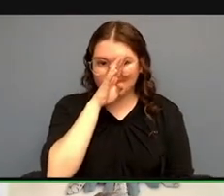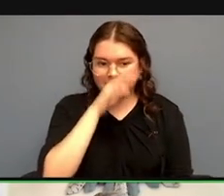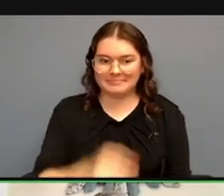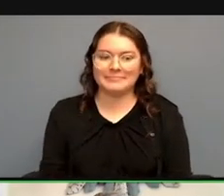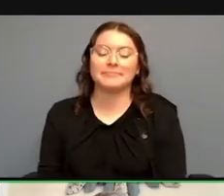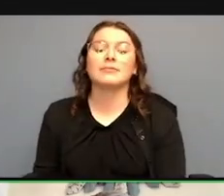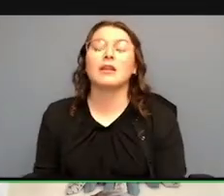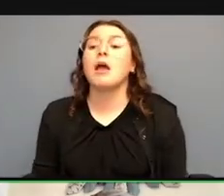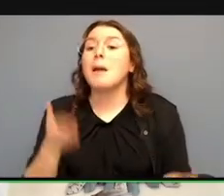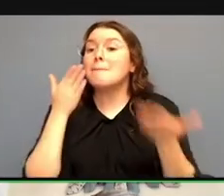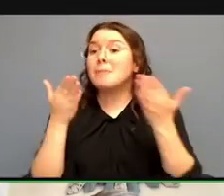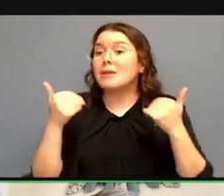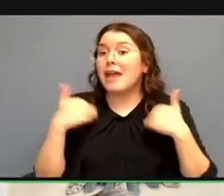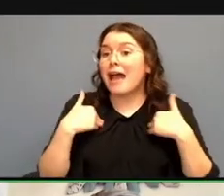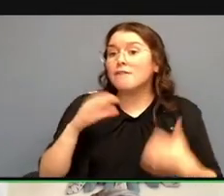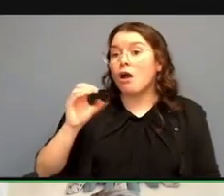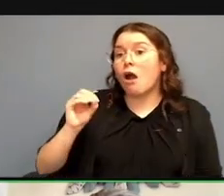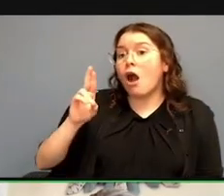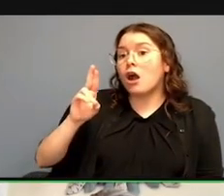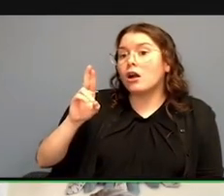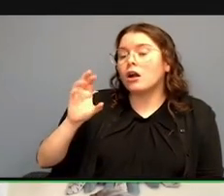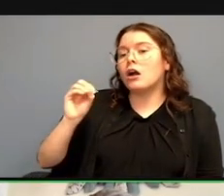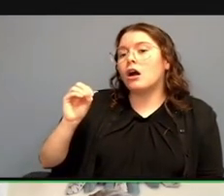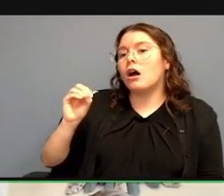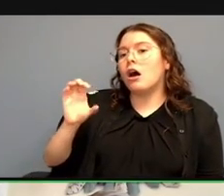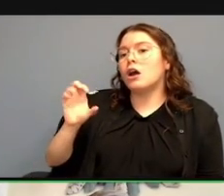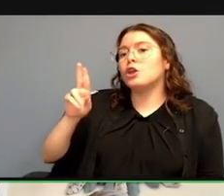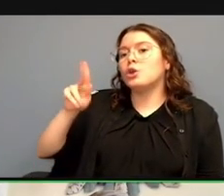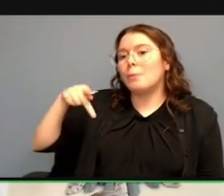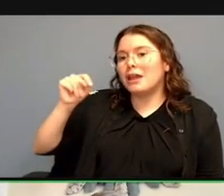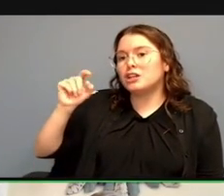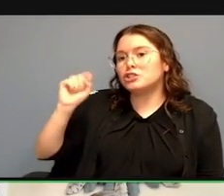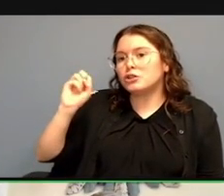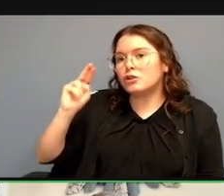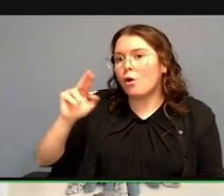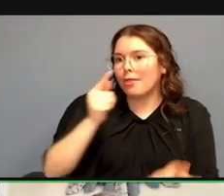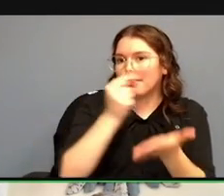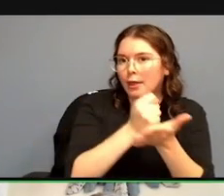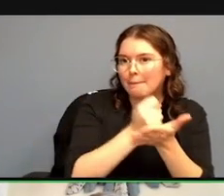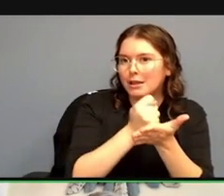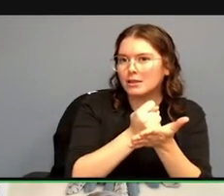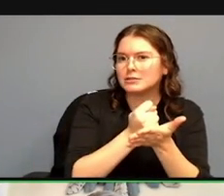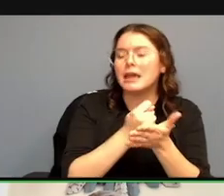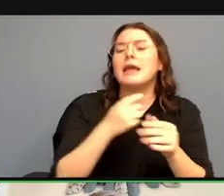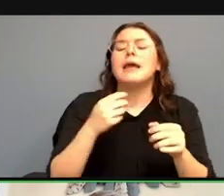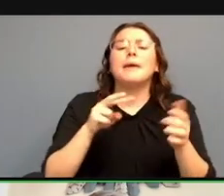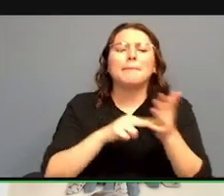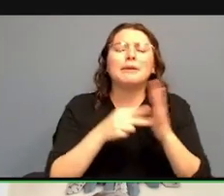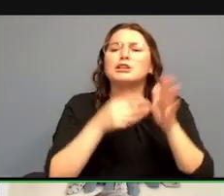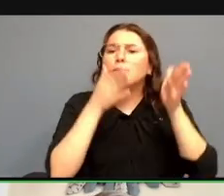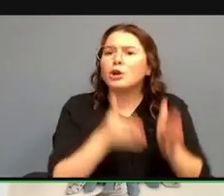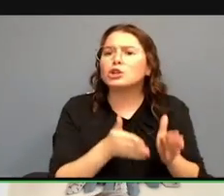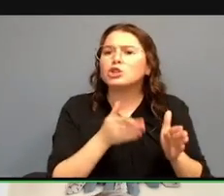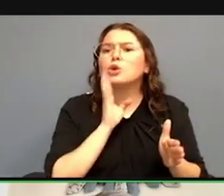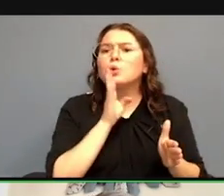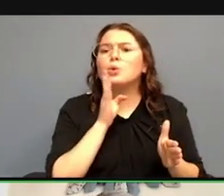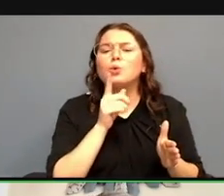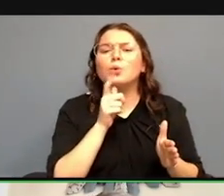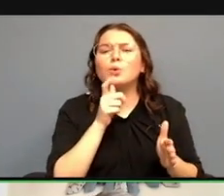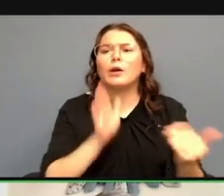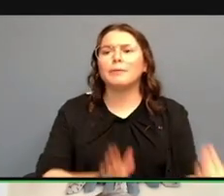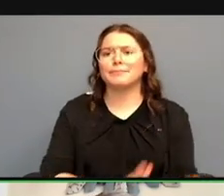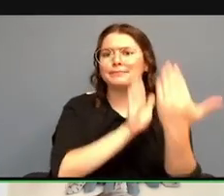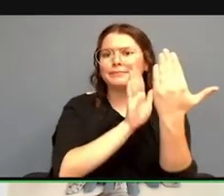You might have an occupational therapist. If you're not familiar with that, that's a person who's going to be addressing fine